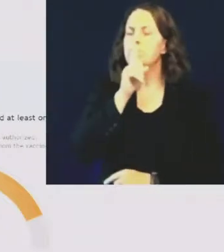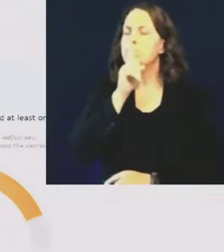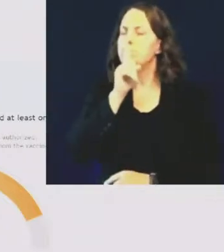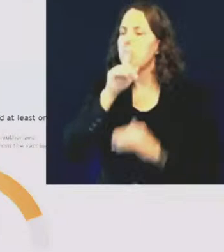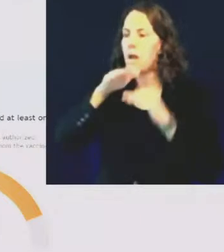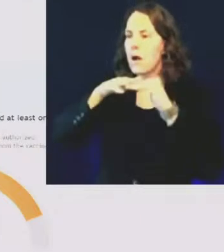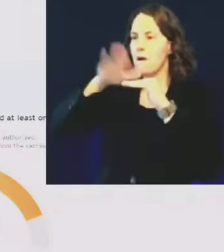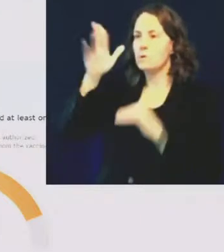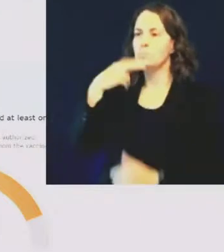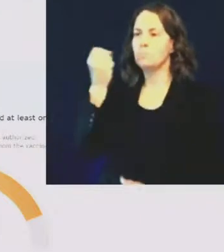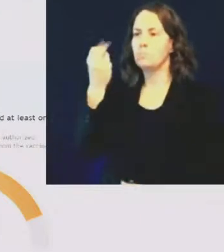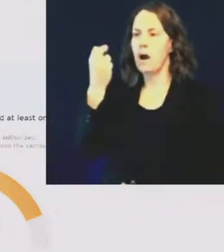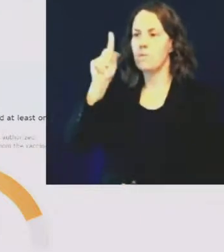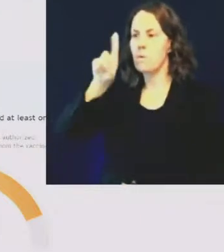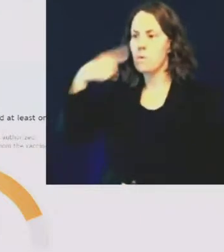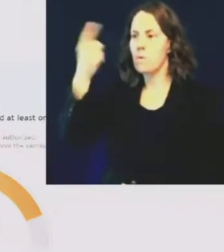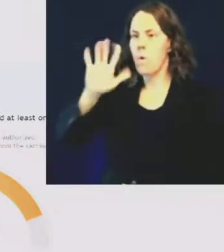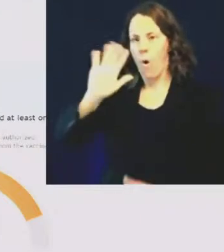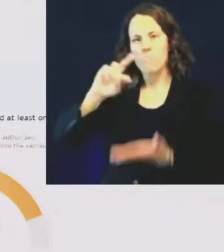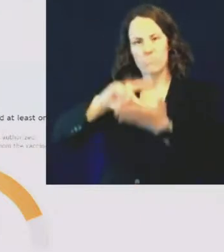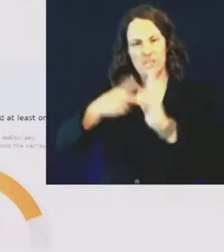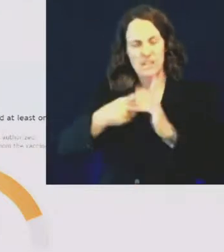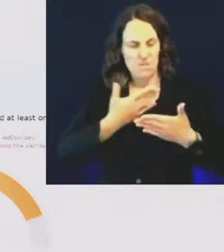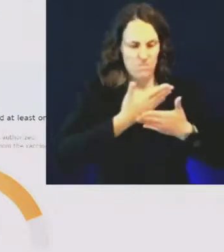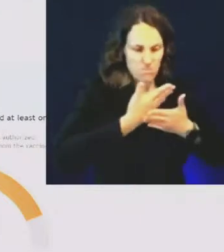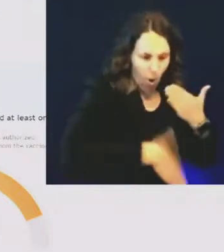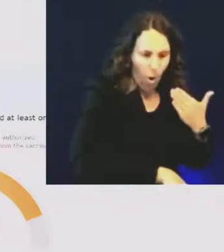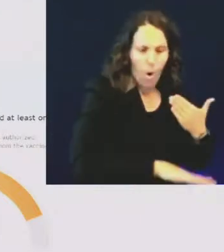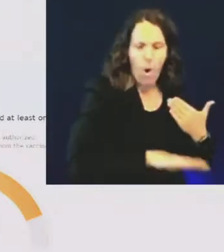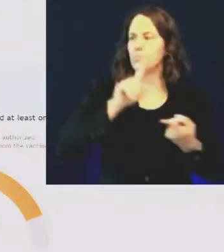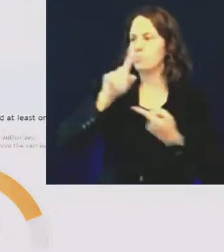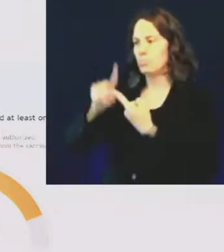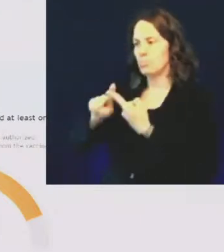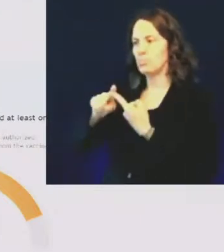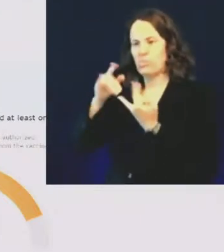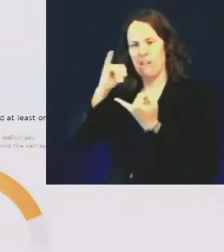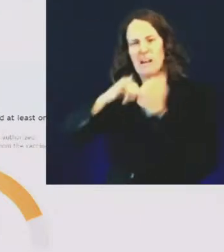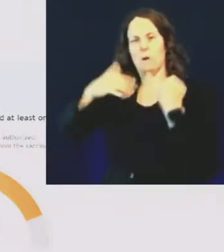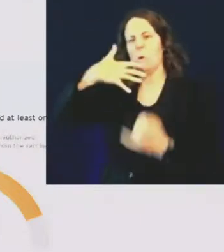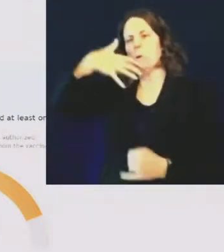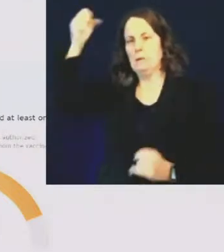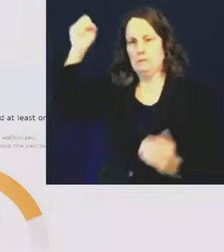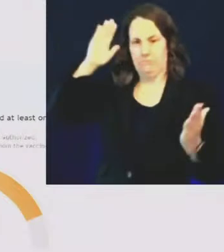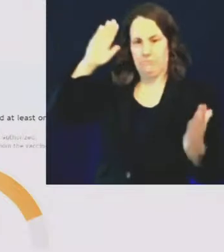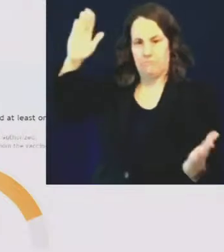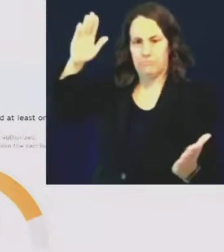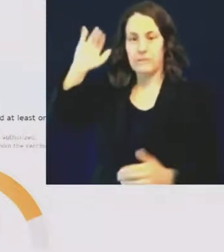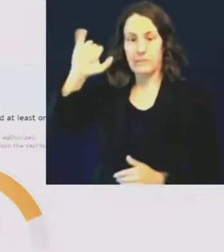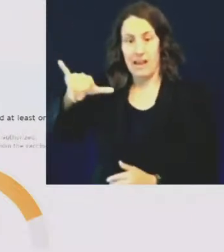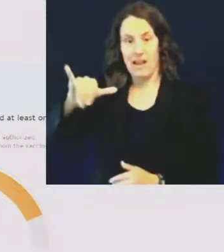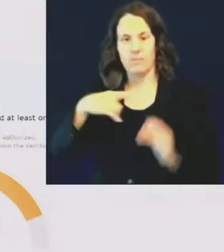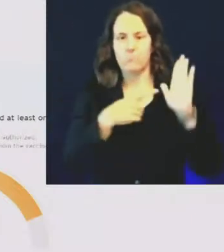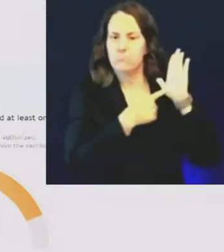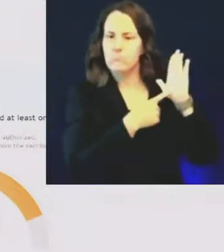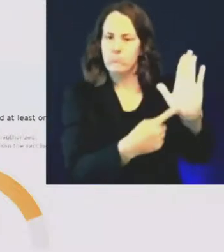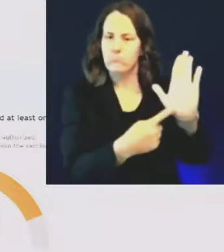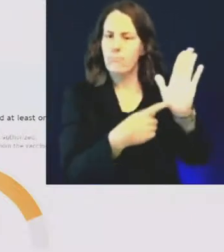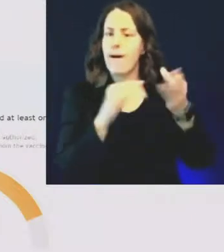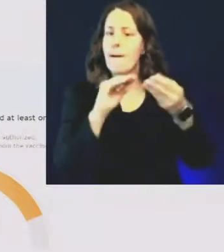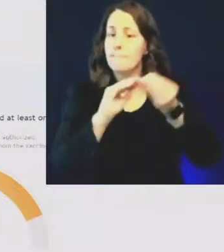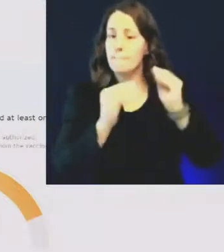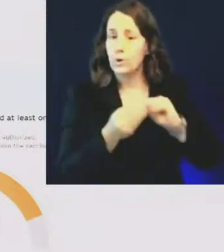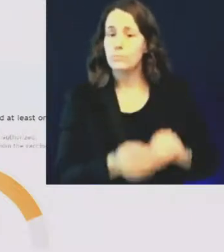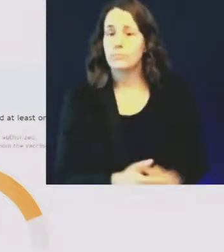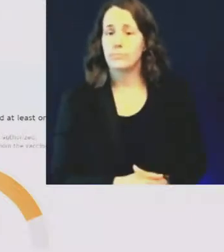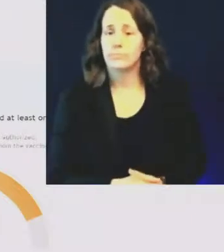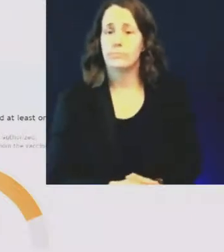we are talking about how well an entire community is protected. And that community includes people who cannot yet